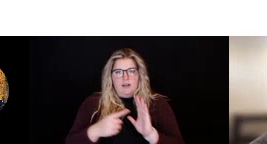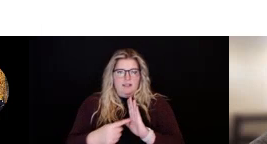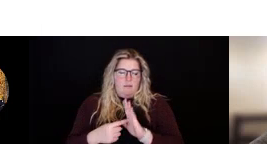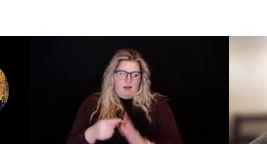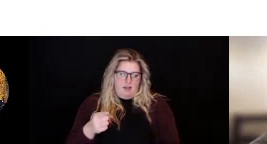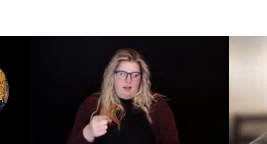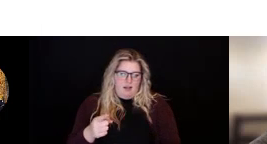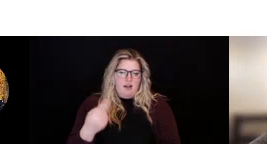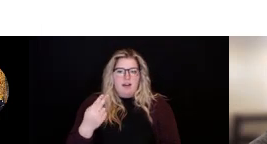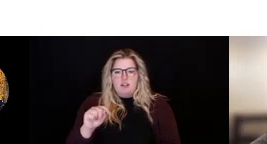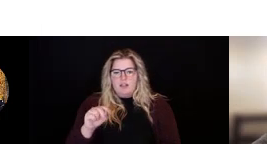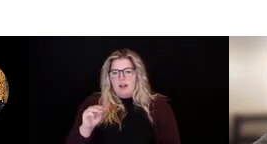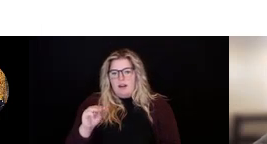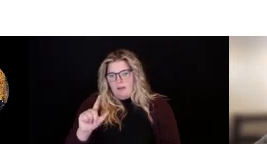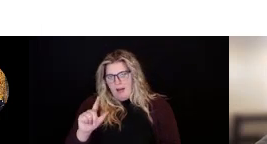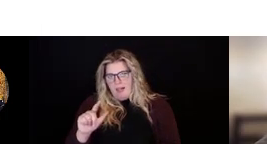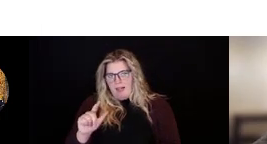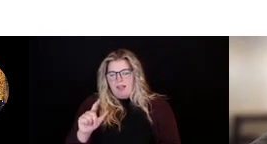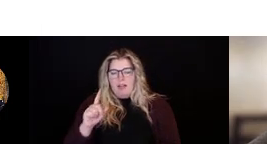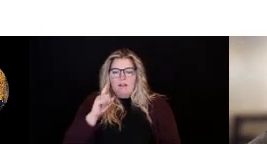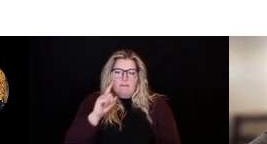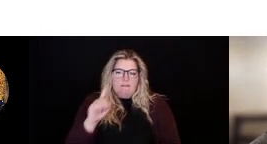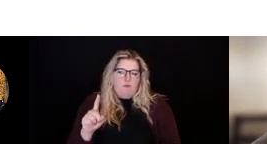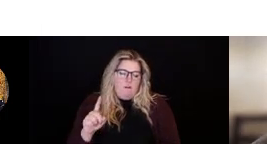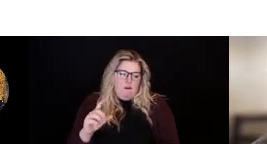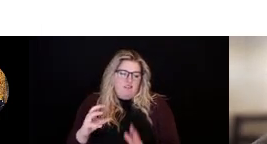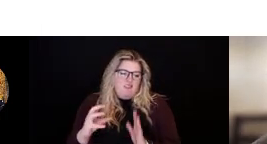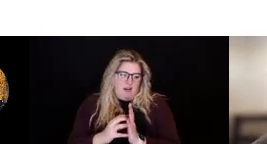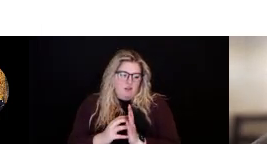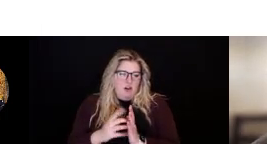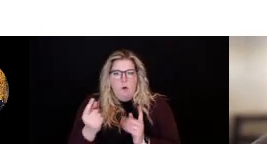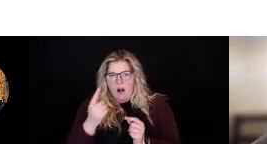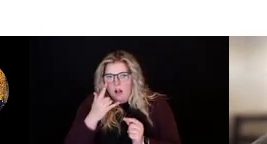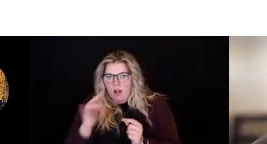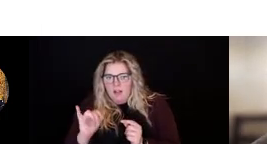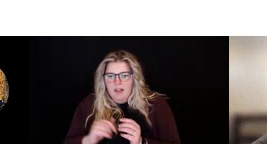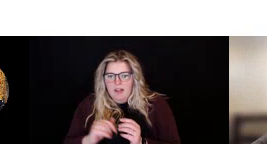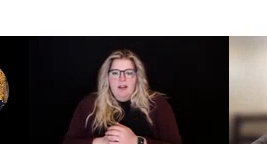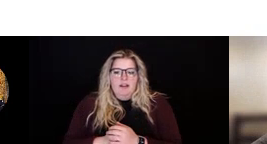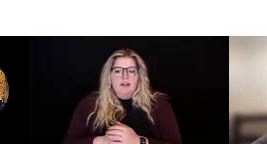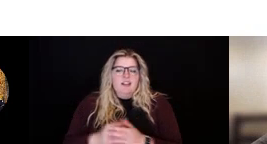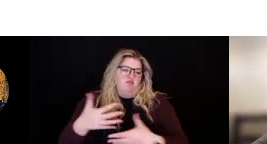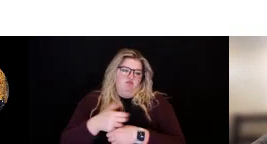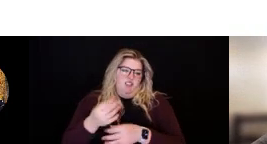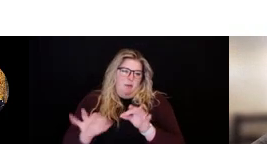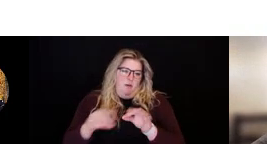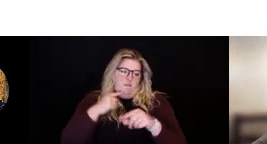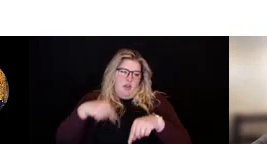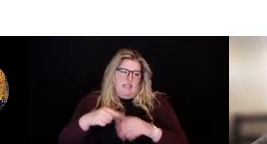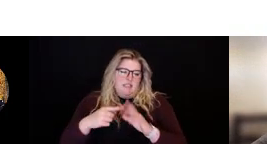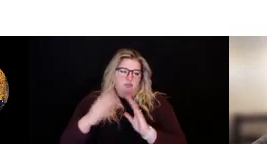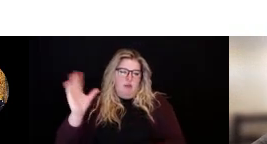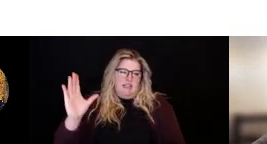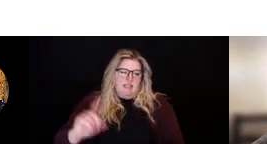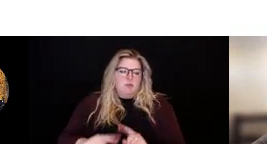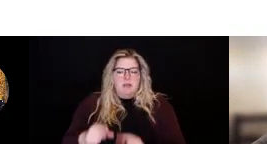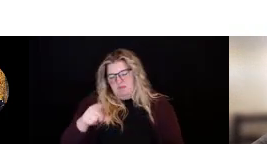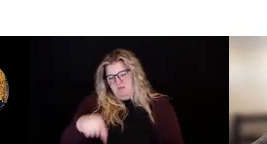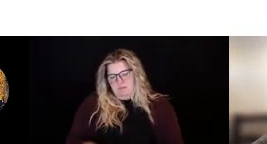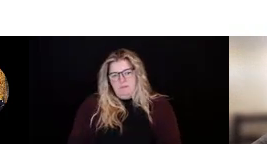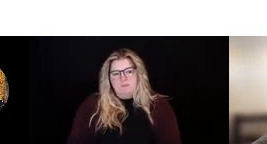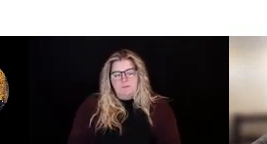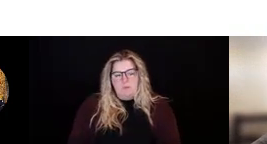what the HTML for that section looked like, simplified for the purpose of this presentation.